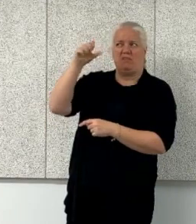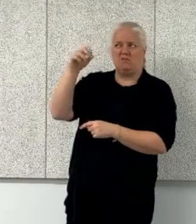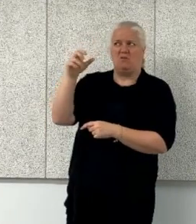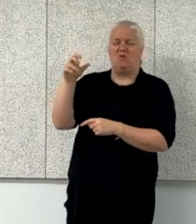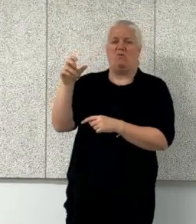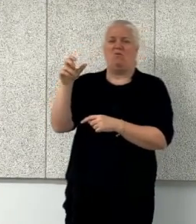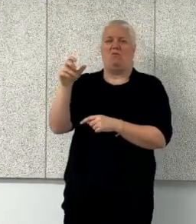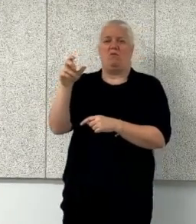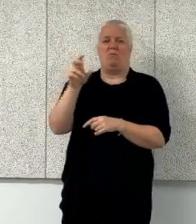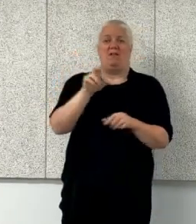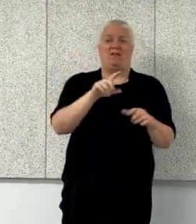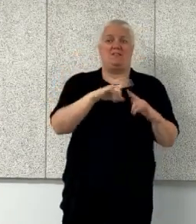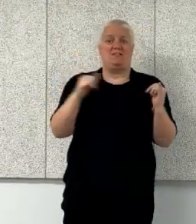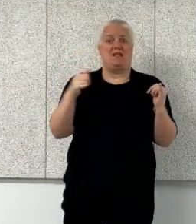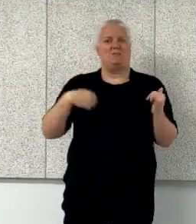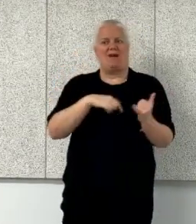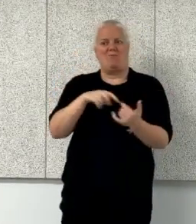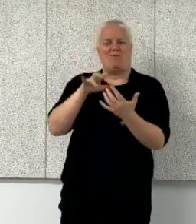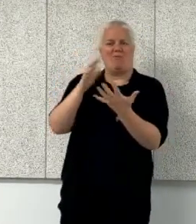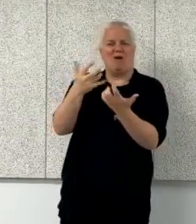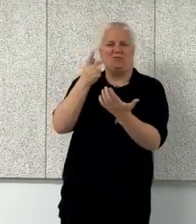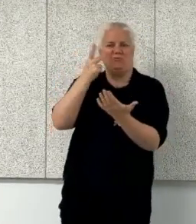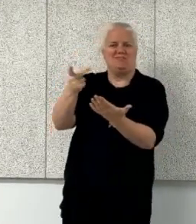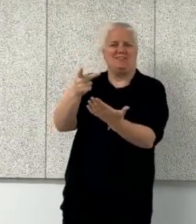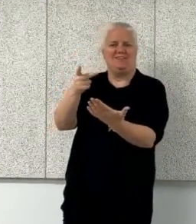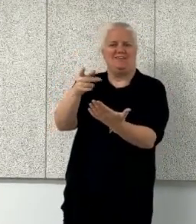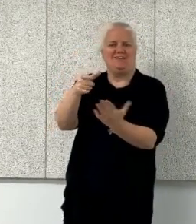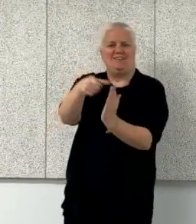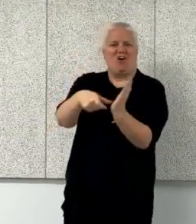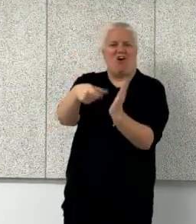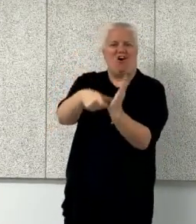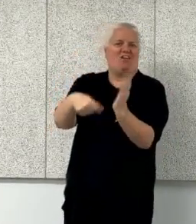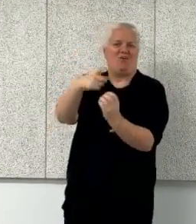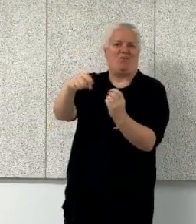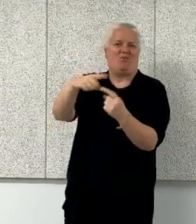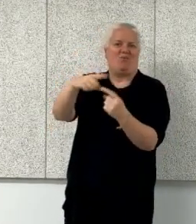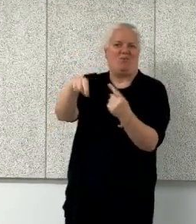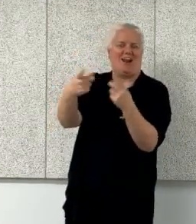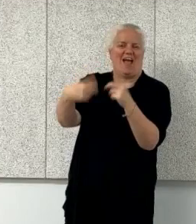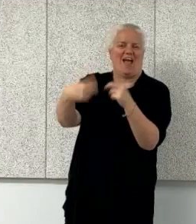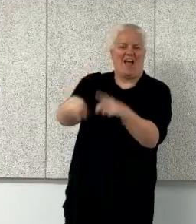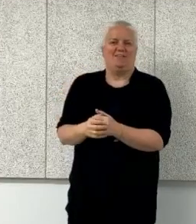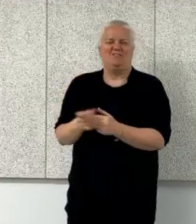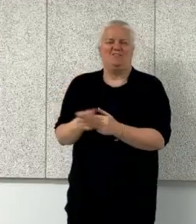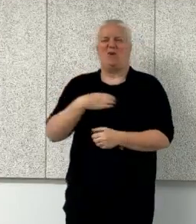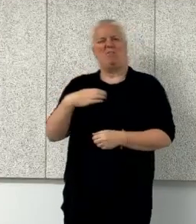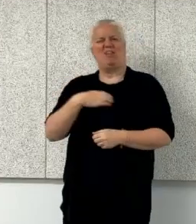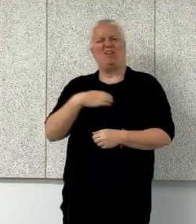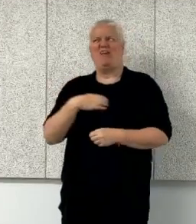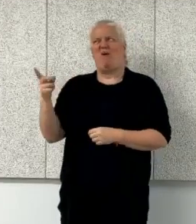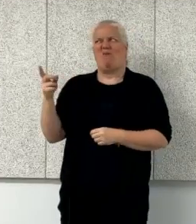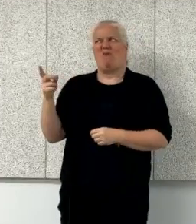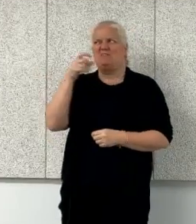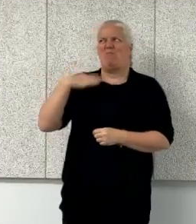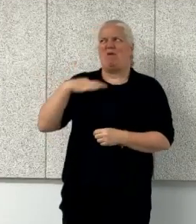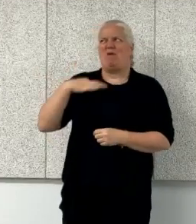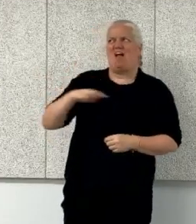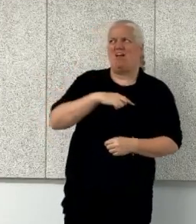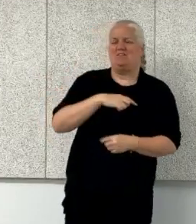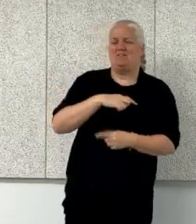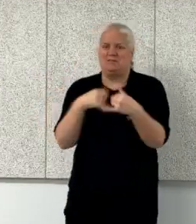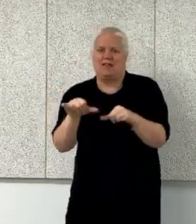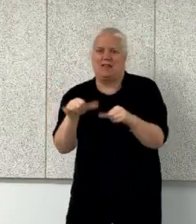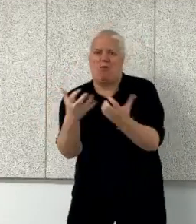happens, I think that's a little bit disingenuous from our organizations who, you know, complain when times are bad and then rave when times are good. It's either you want it or you don't,